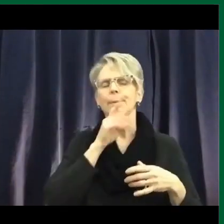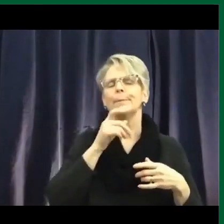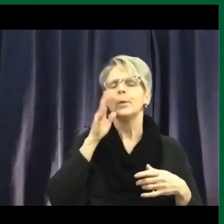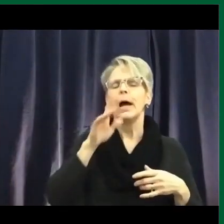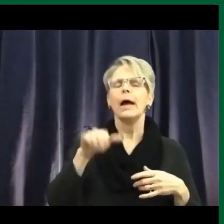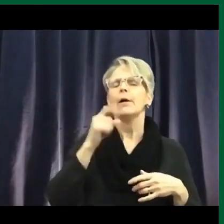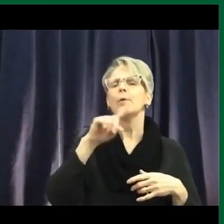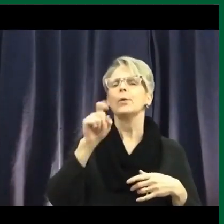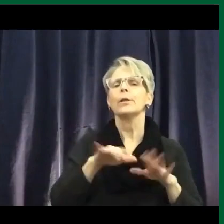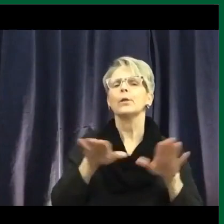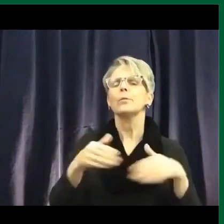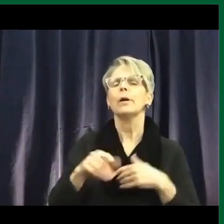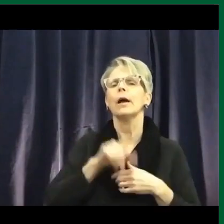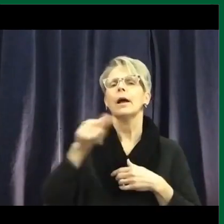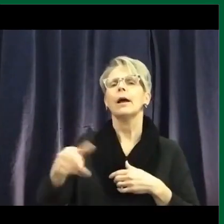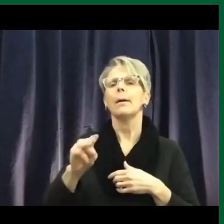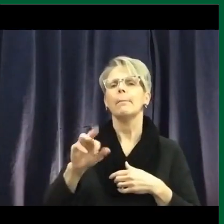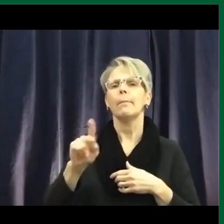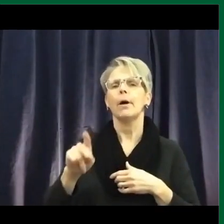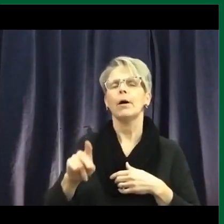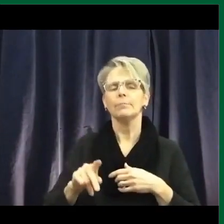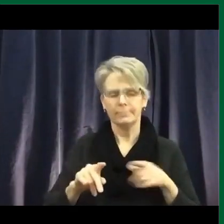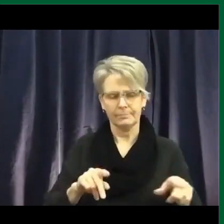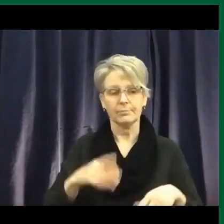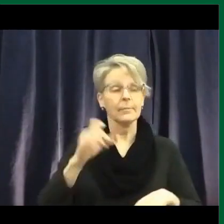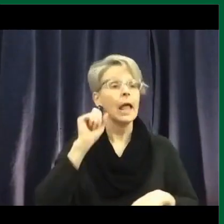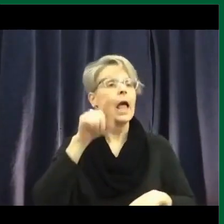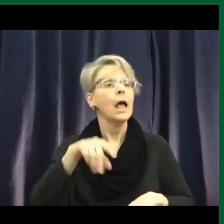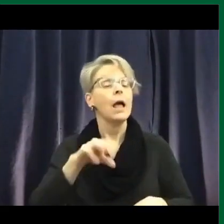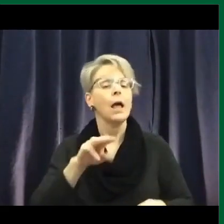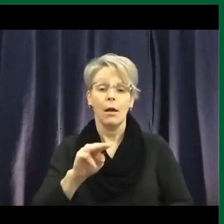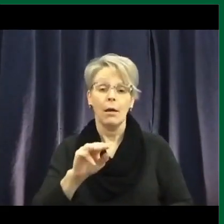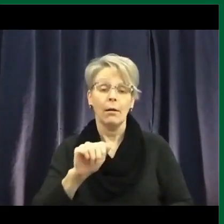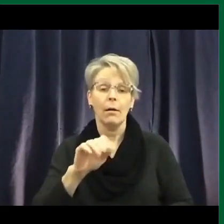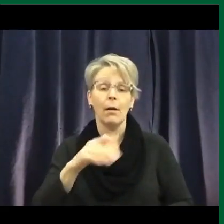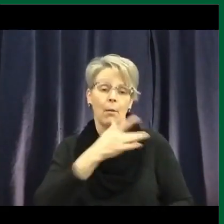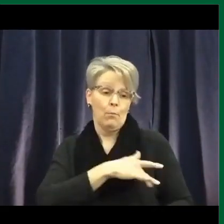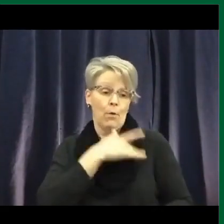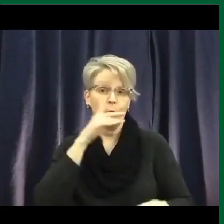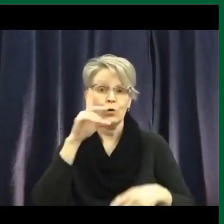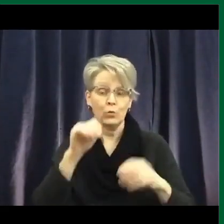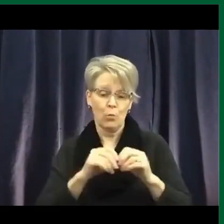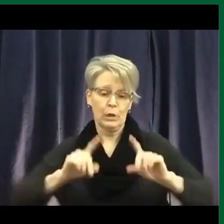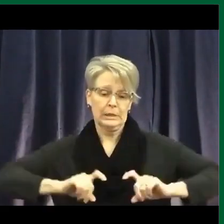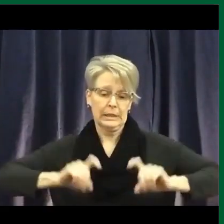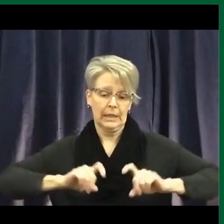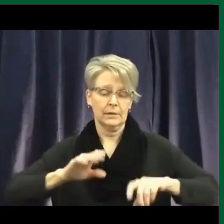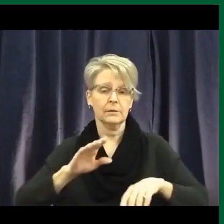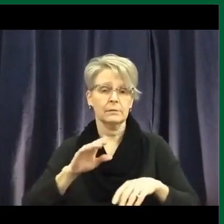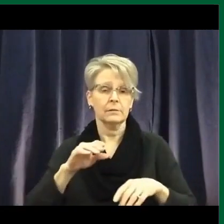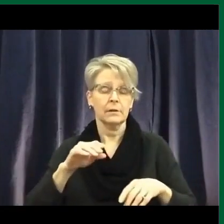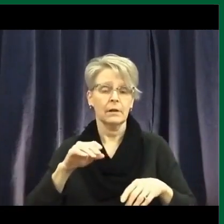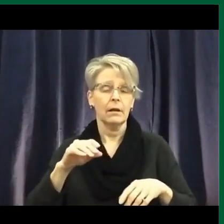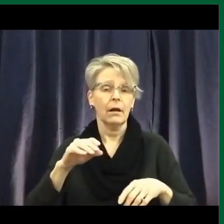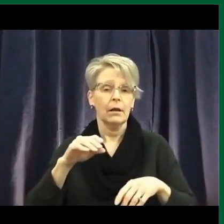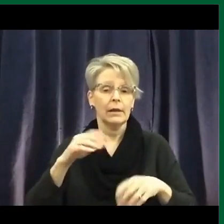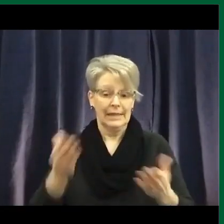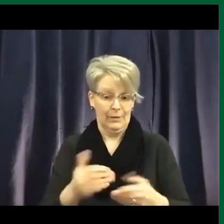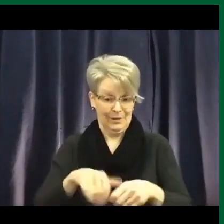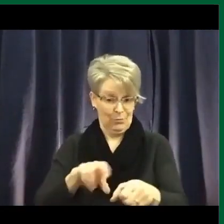Mark? Does the province plan on doing more sequencing of the tests here in Regina to find out how prevalent the variant